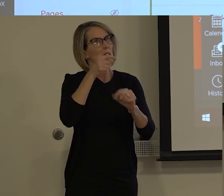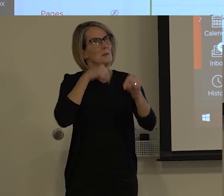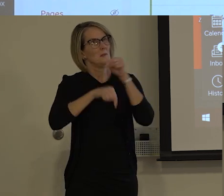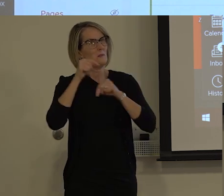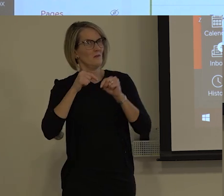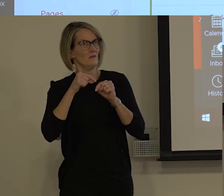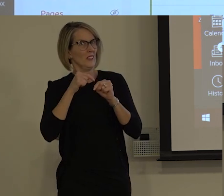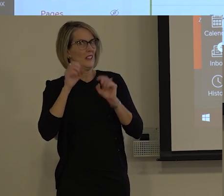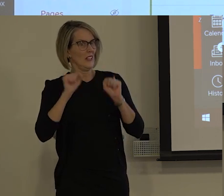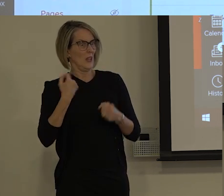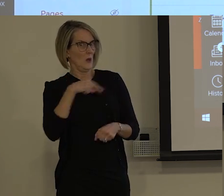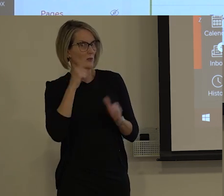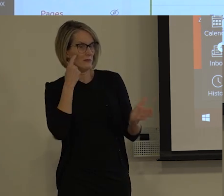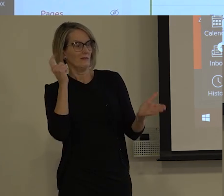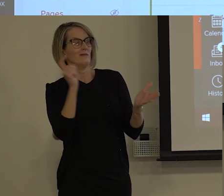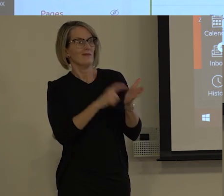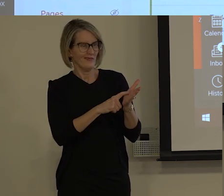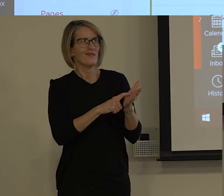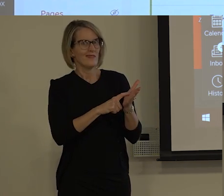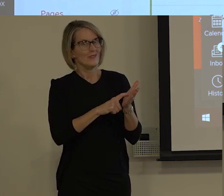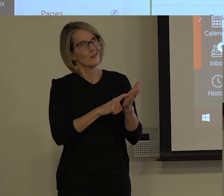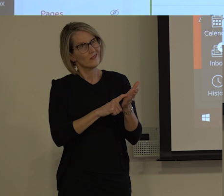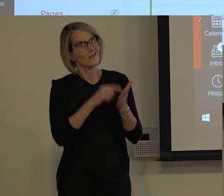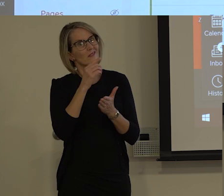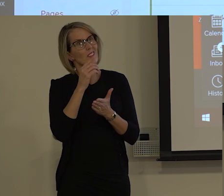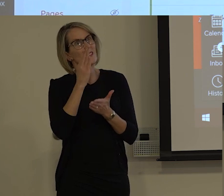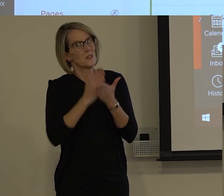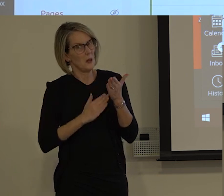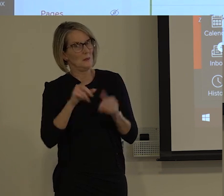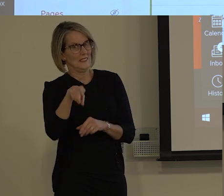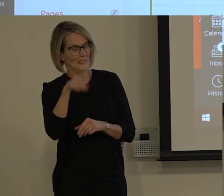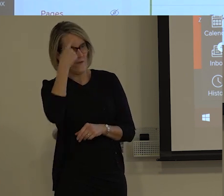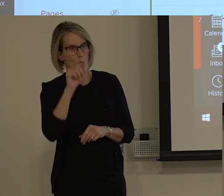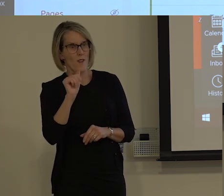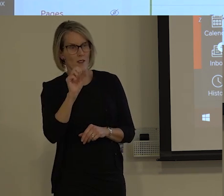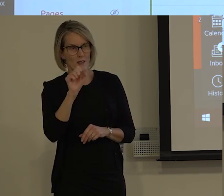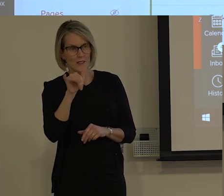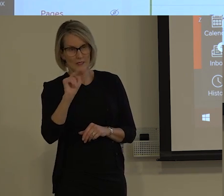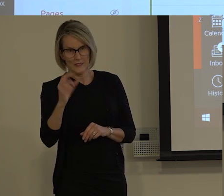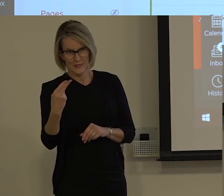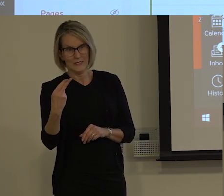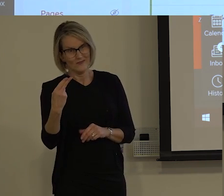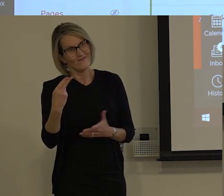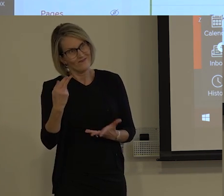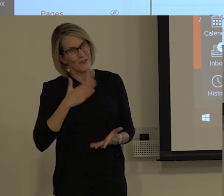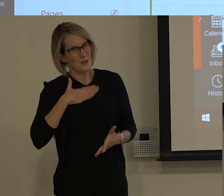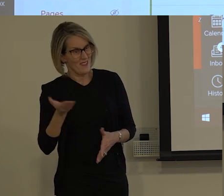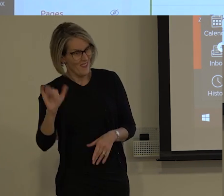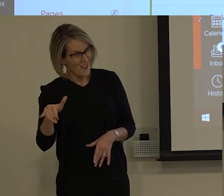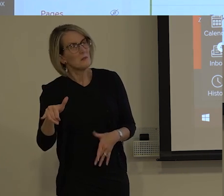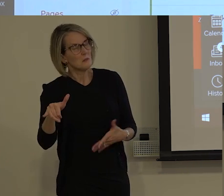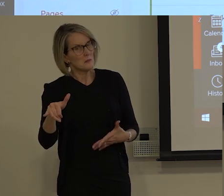question, what can we do asynchronously? And inevitably, that question leads us right into our obstacles. That is, we know language